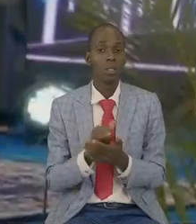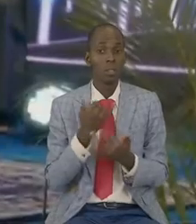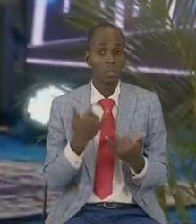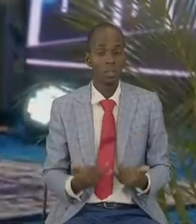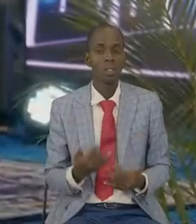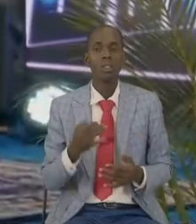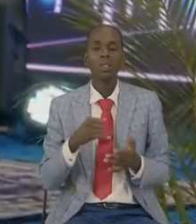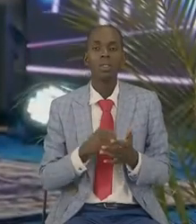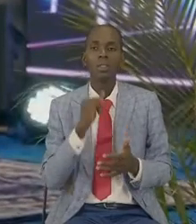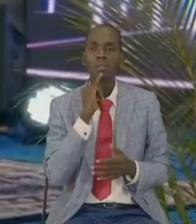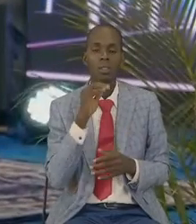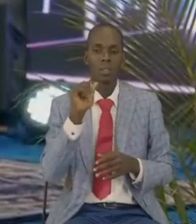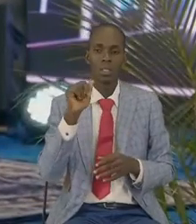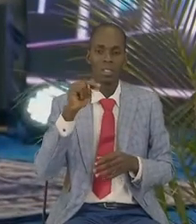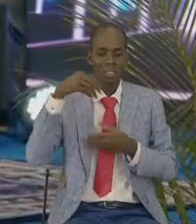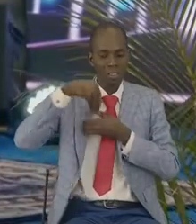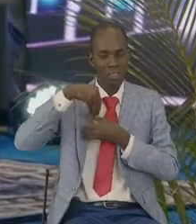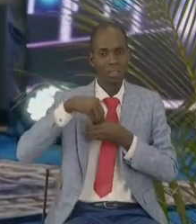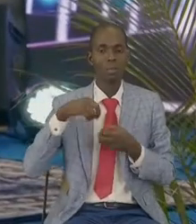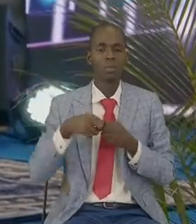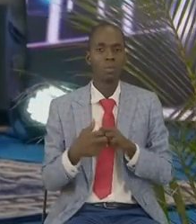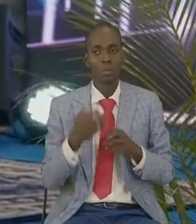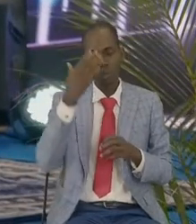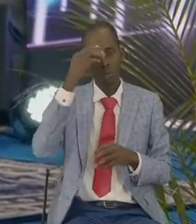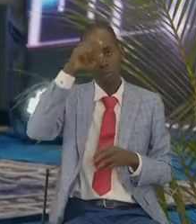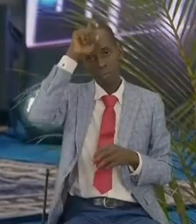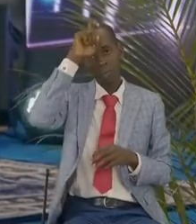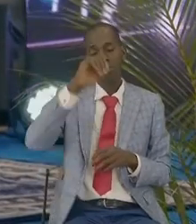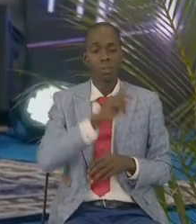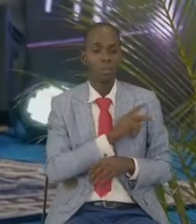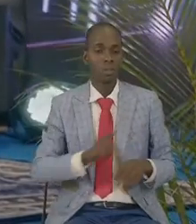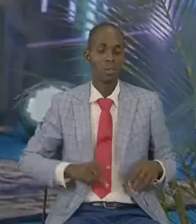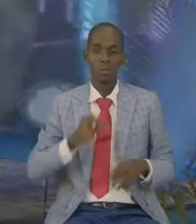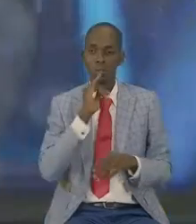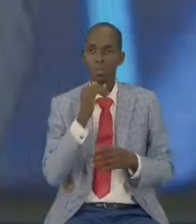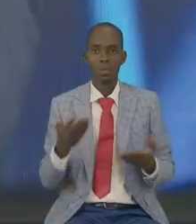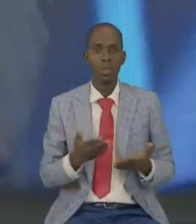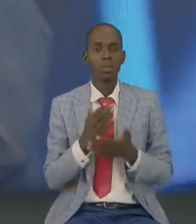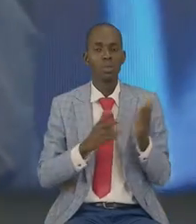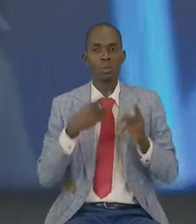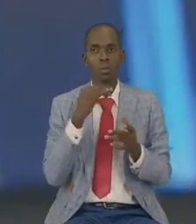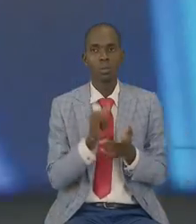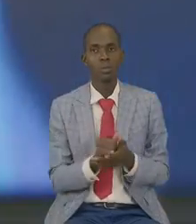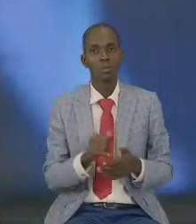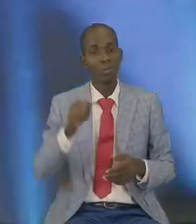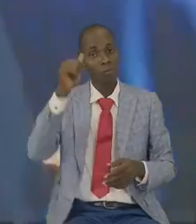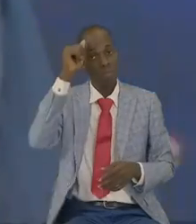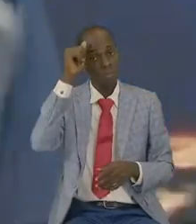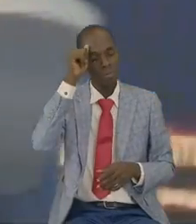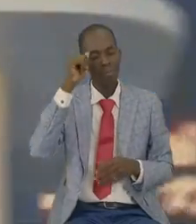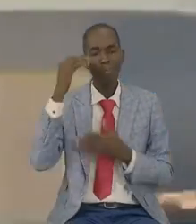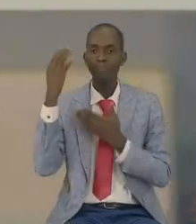internal problem. Pharaoh is not here. You know, some people say, you know, Adam caused our problem.